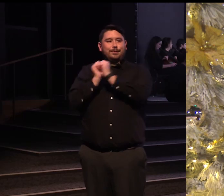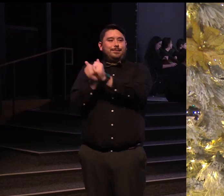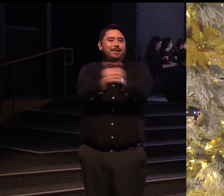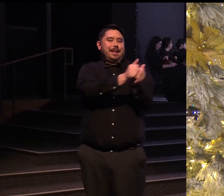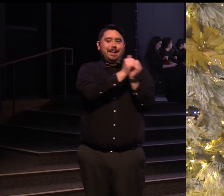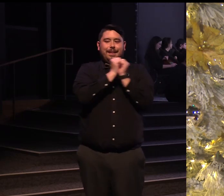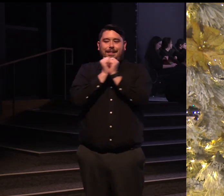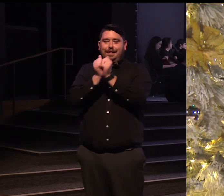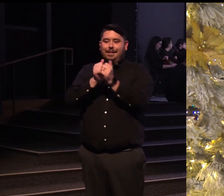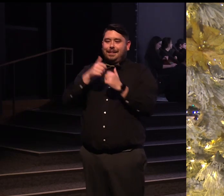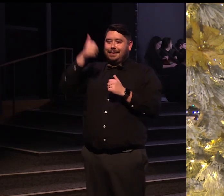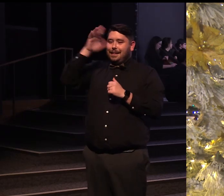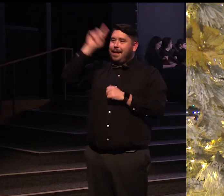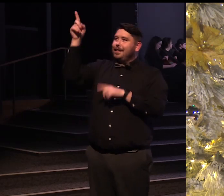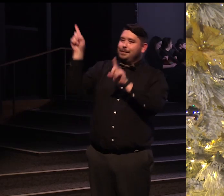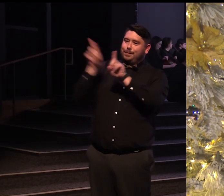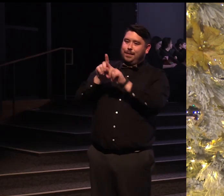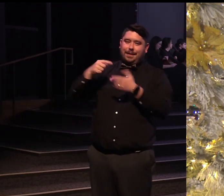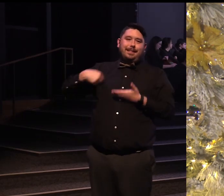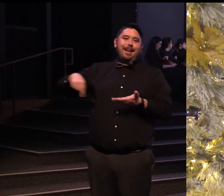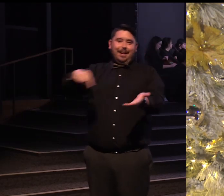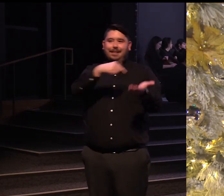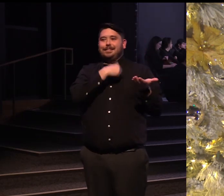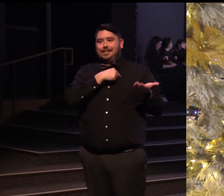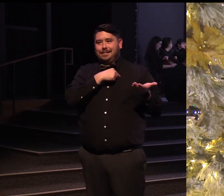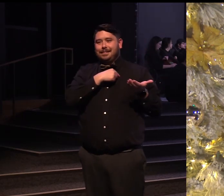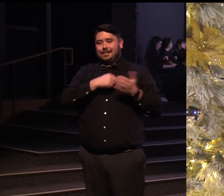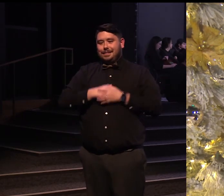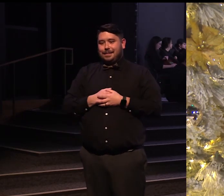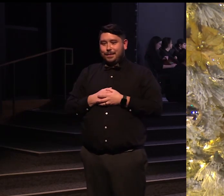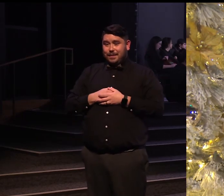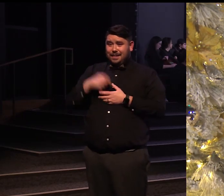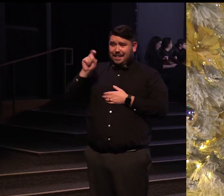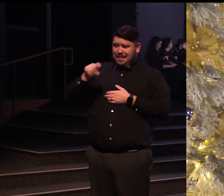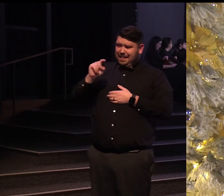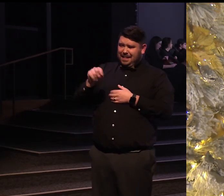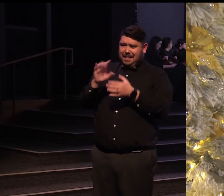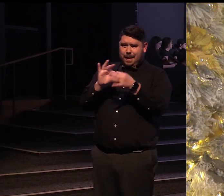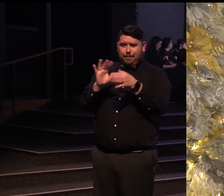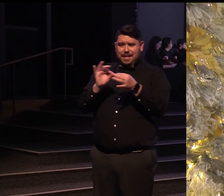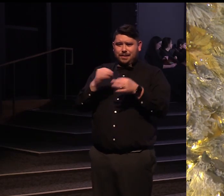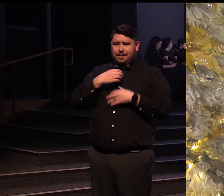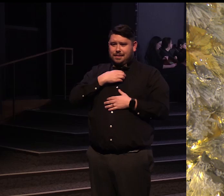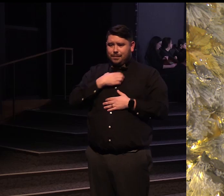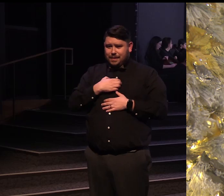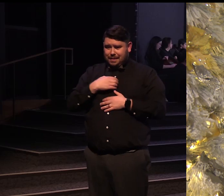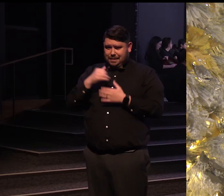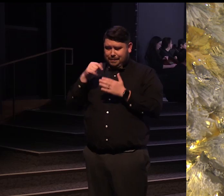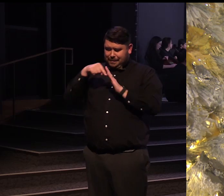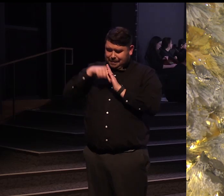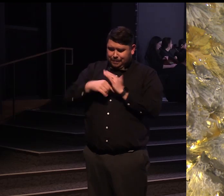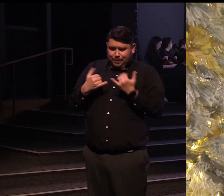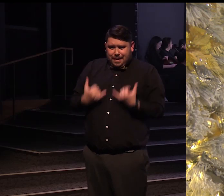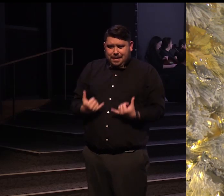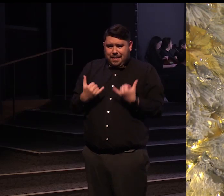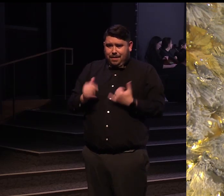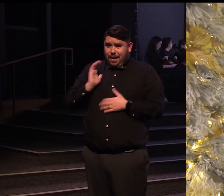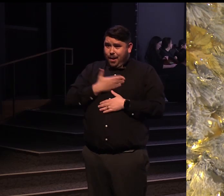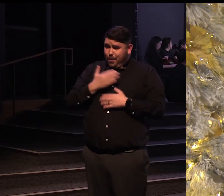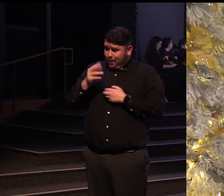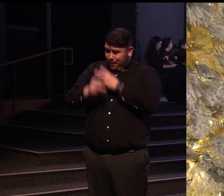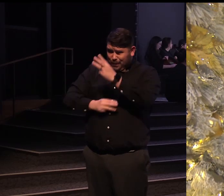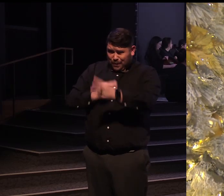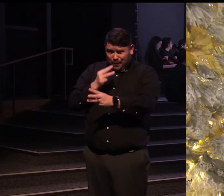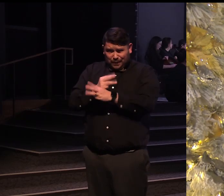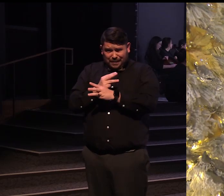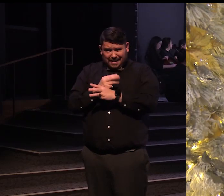God is with us. And have we ever needed that message more desperately than we need it right now in our world, in our own